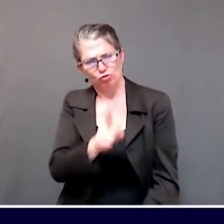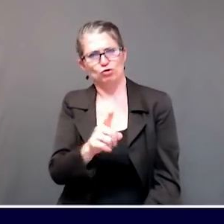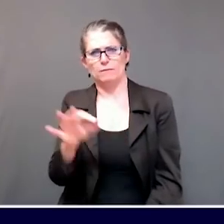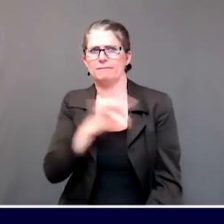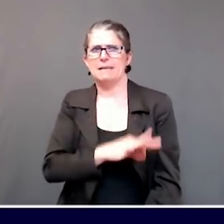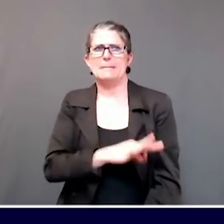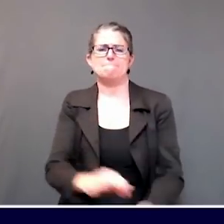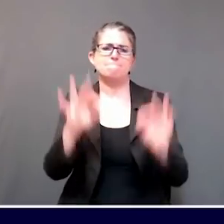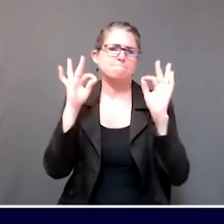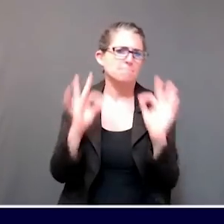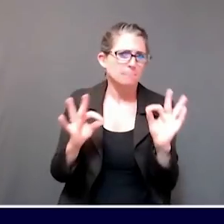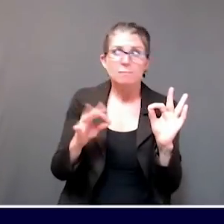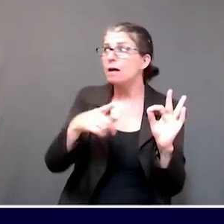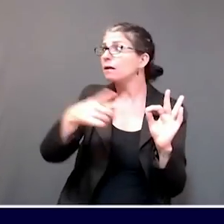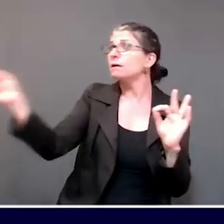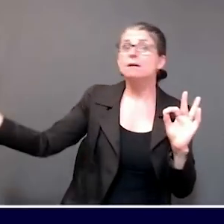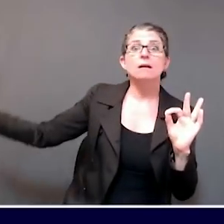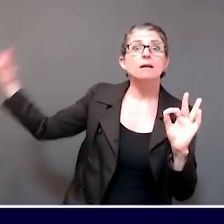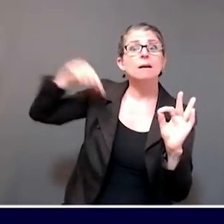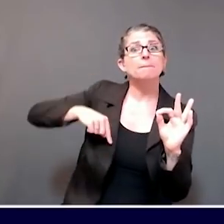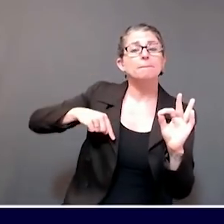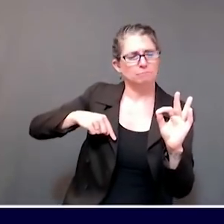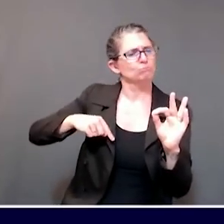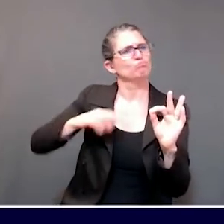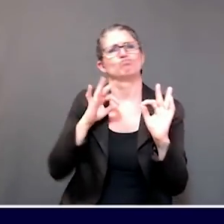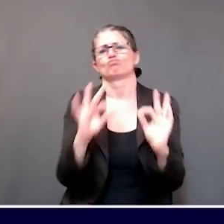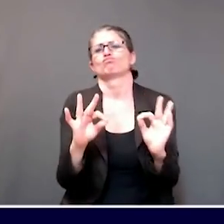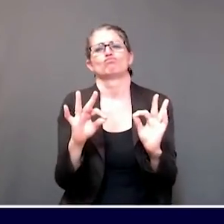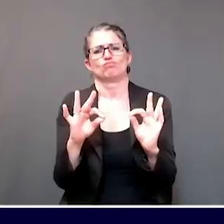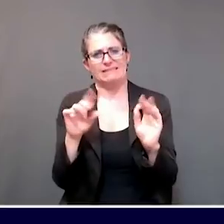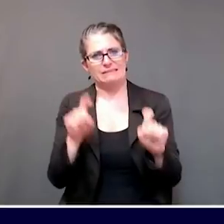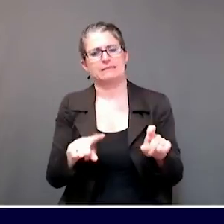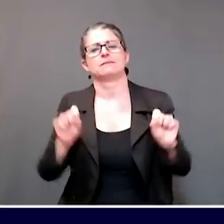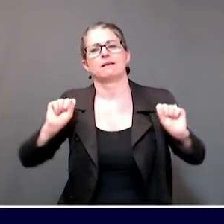these categories with access to testing in the coming months.